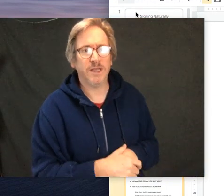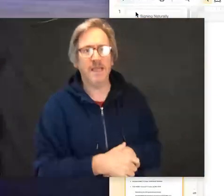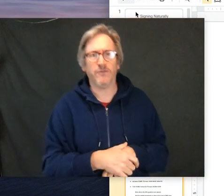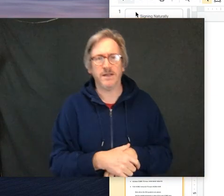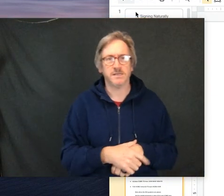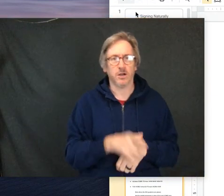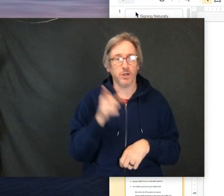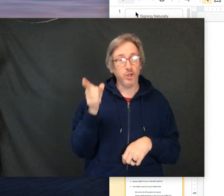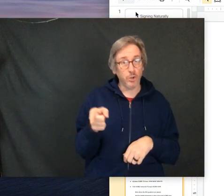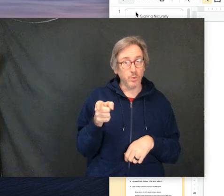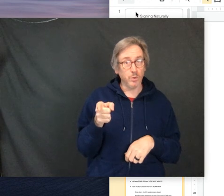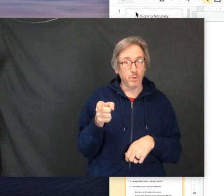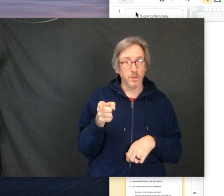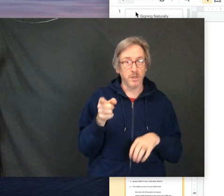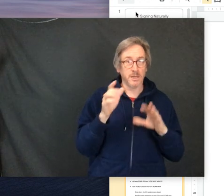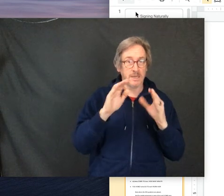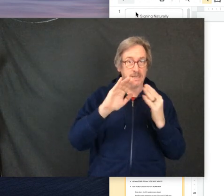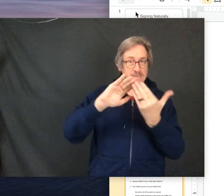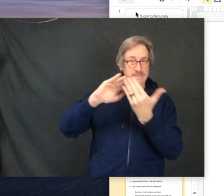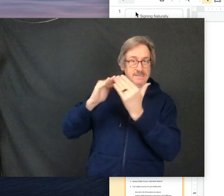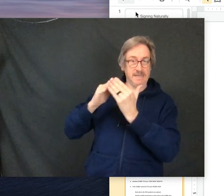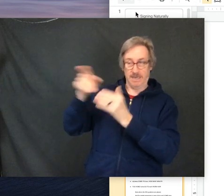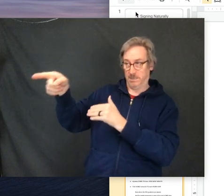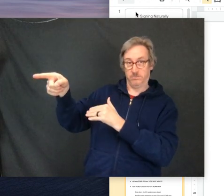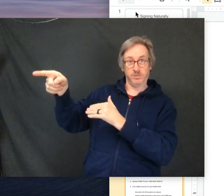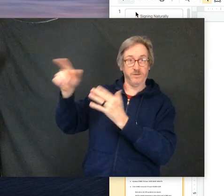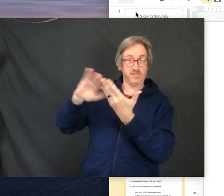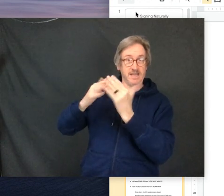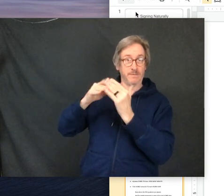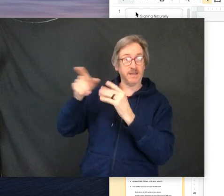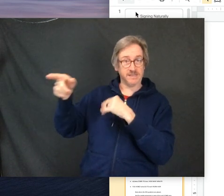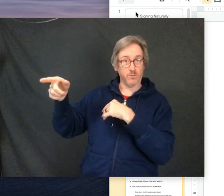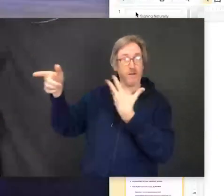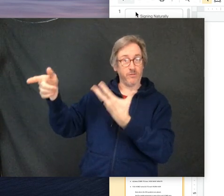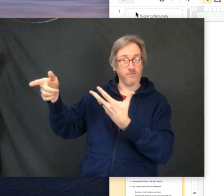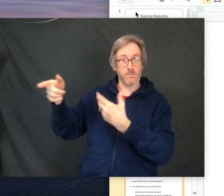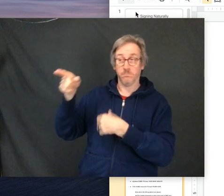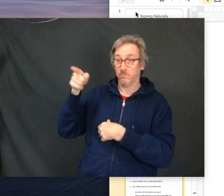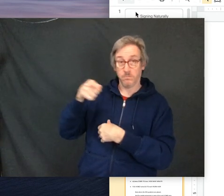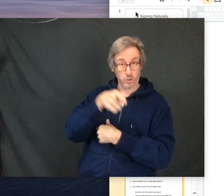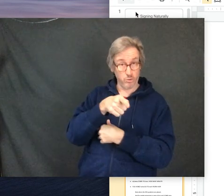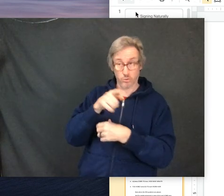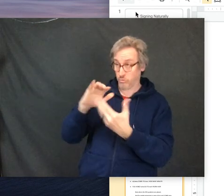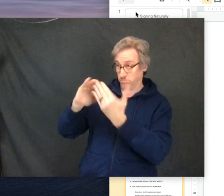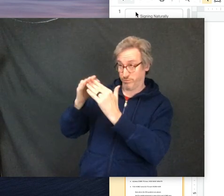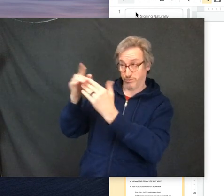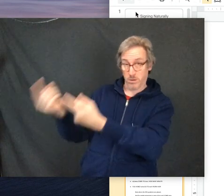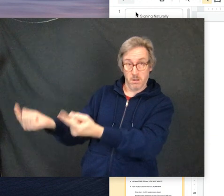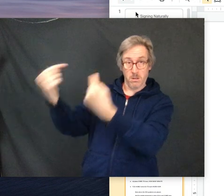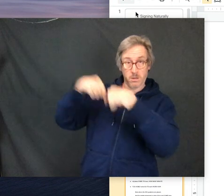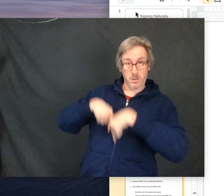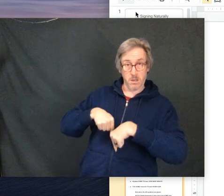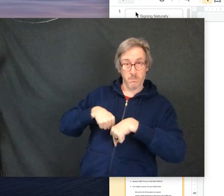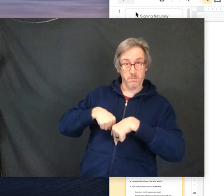So the key phrases are you, city. So we just set up. They said where they're from. You.